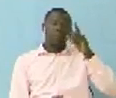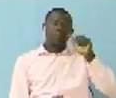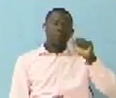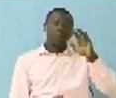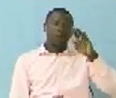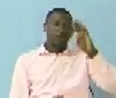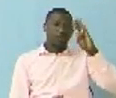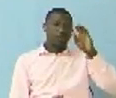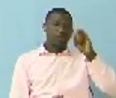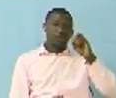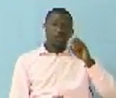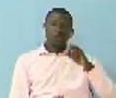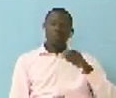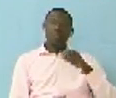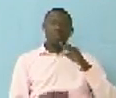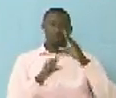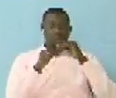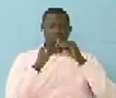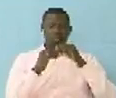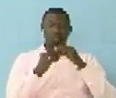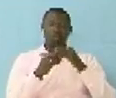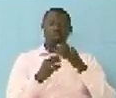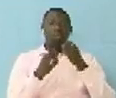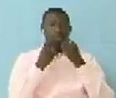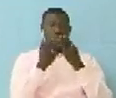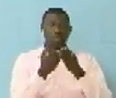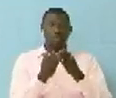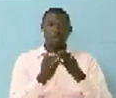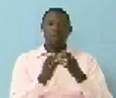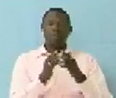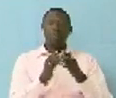that when he came before the panel,